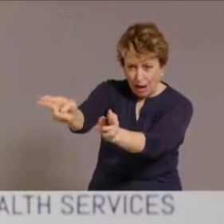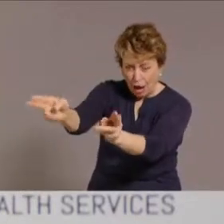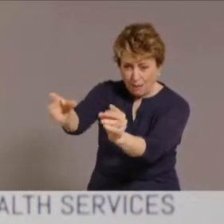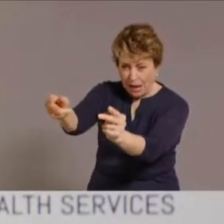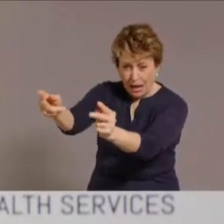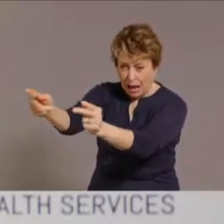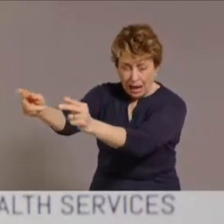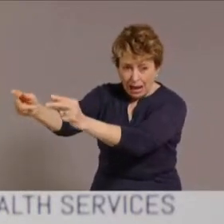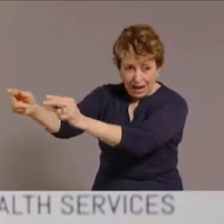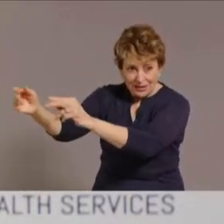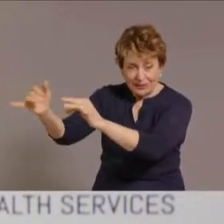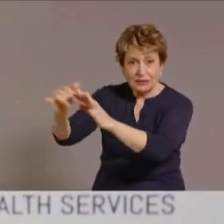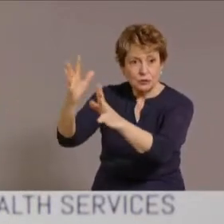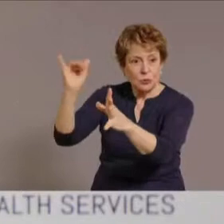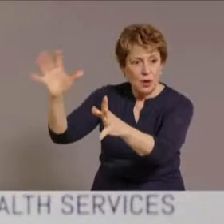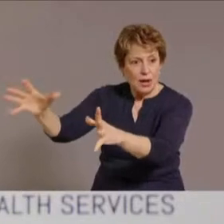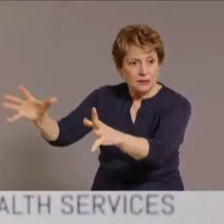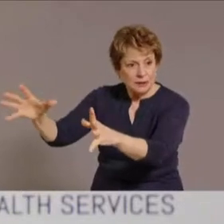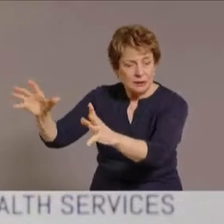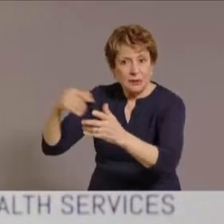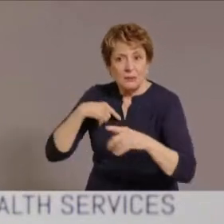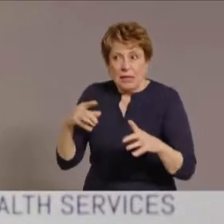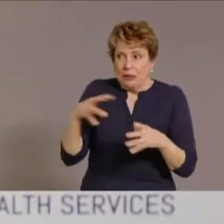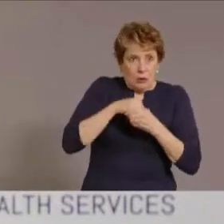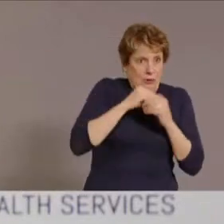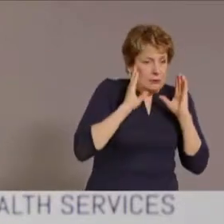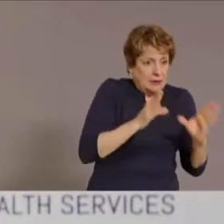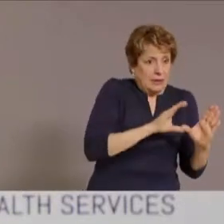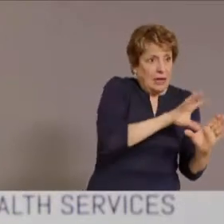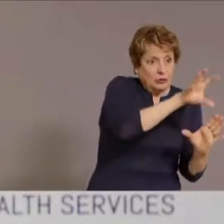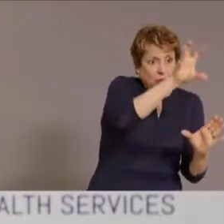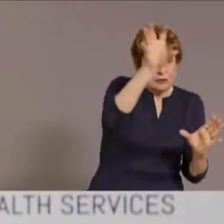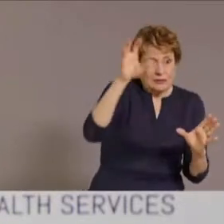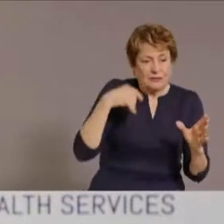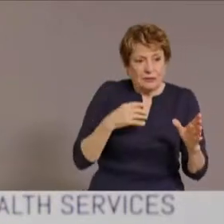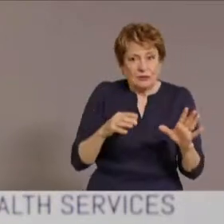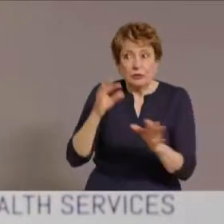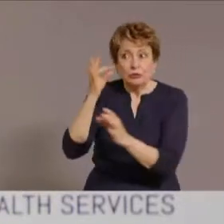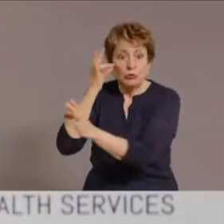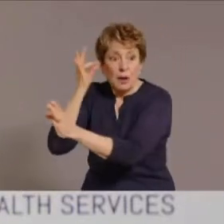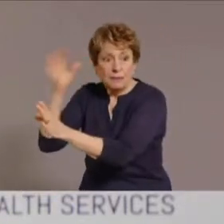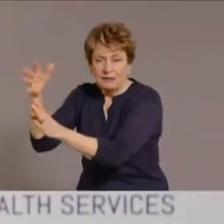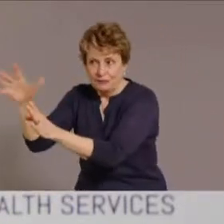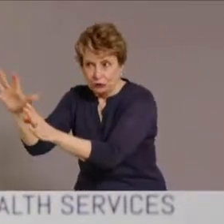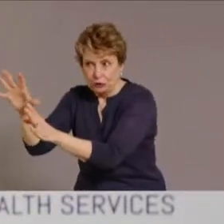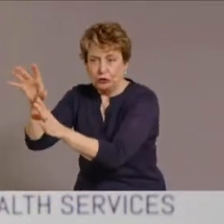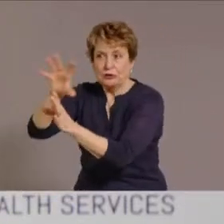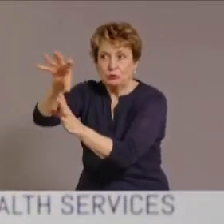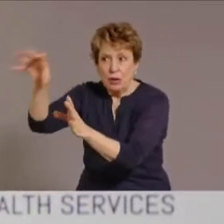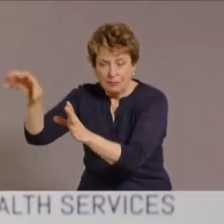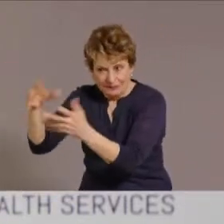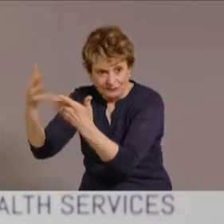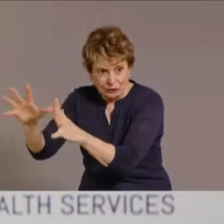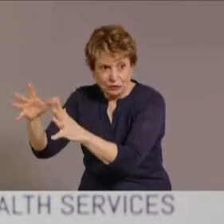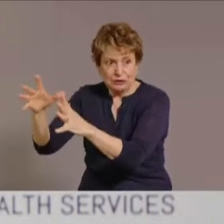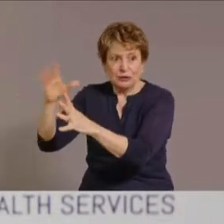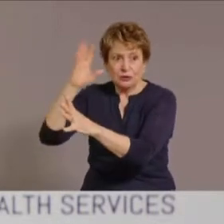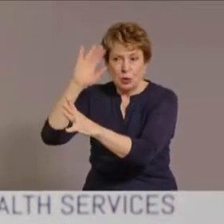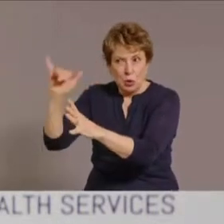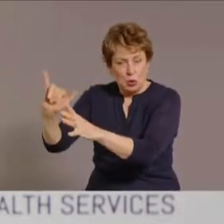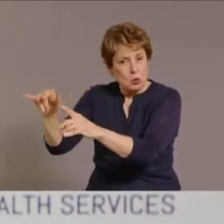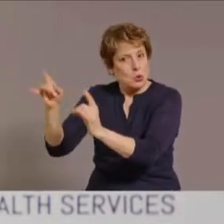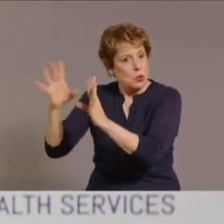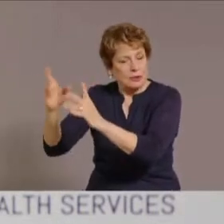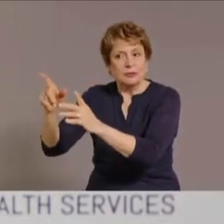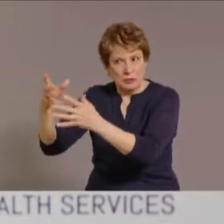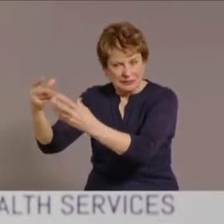in county health departments that had substantial tribal presence in their counties, because we also know that tribal members can receive care